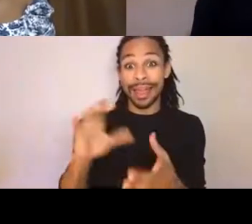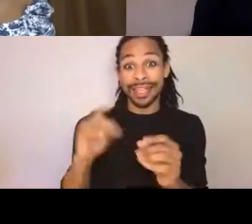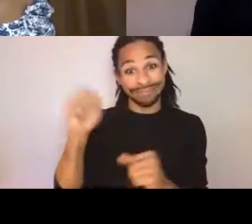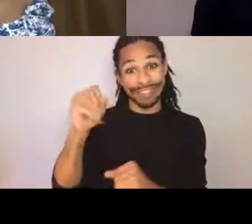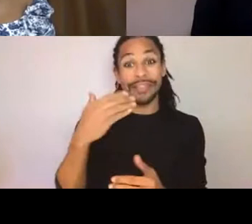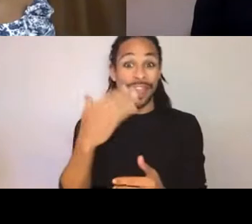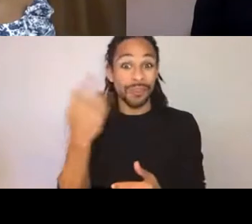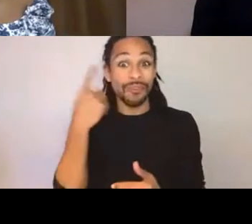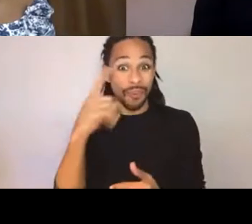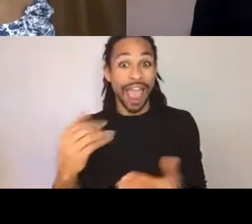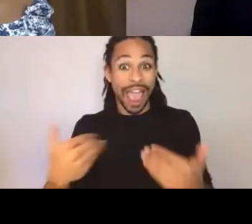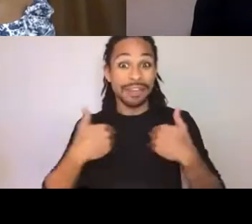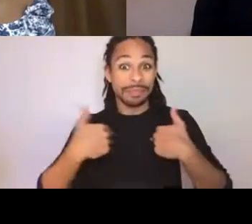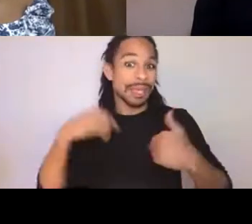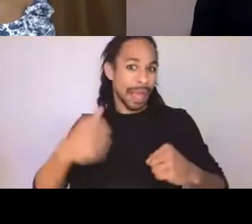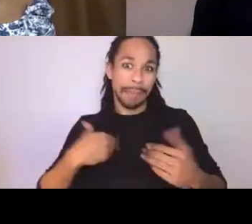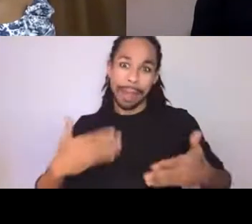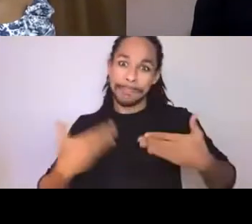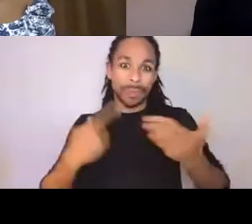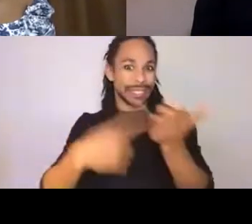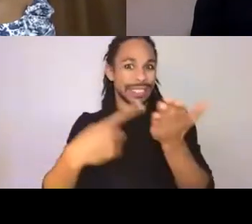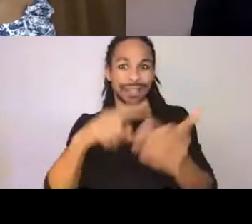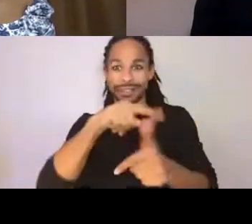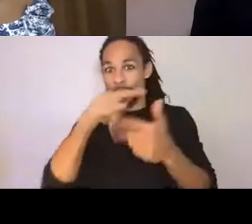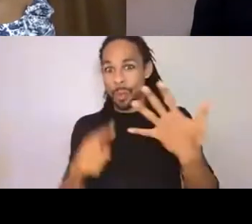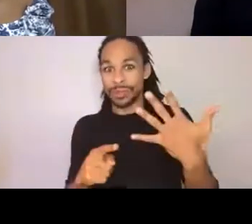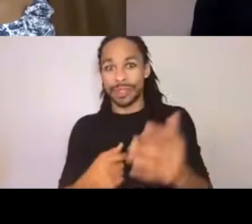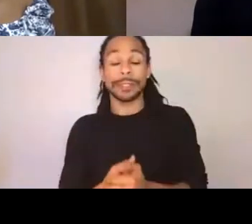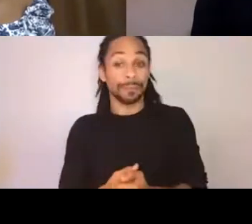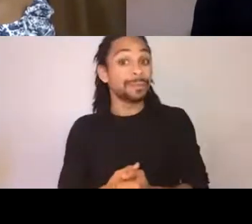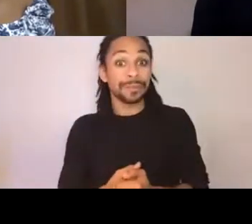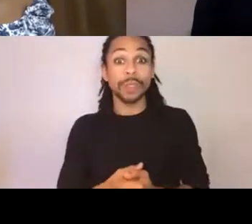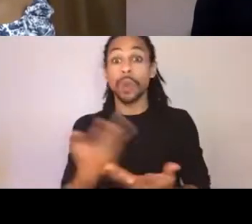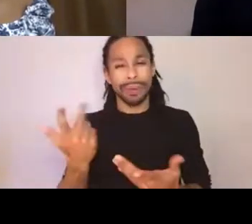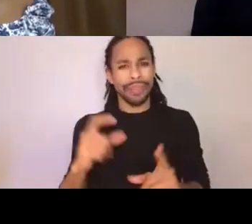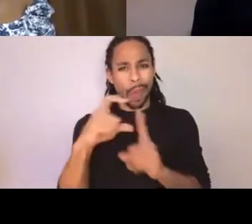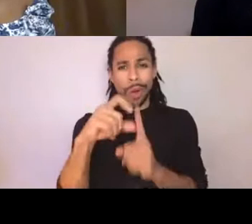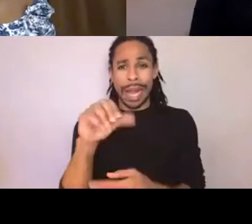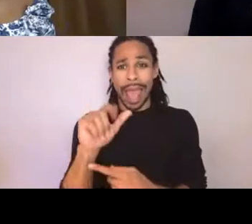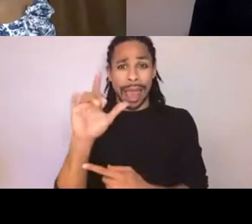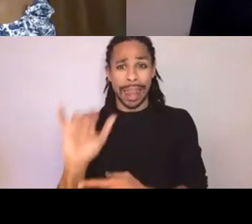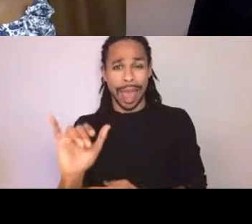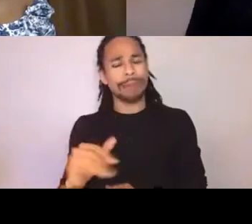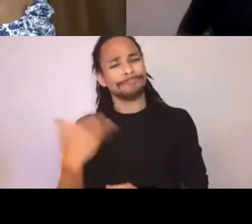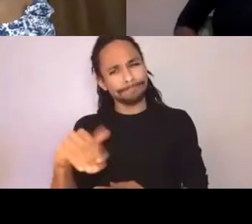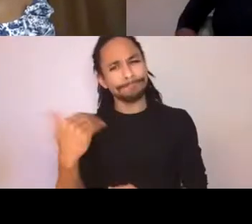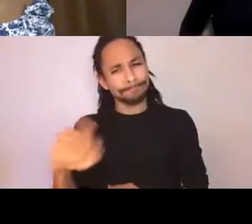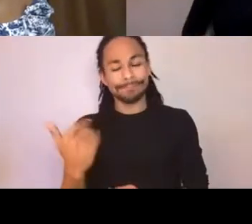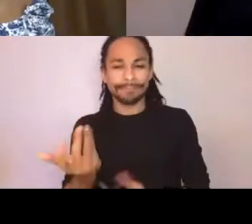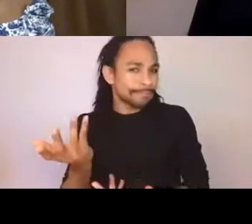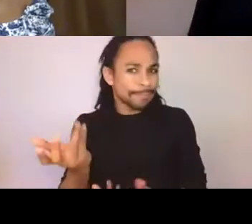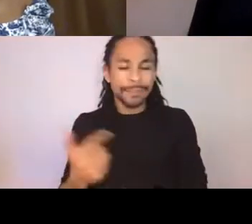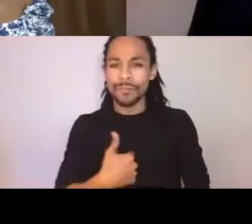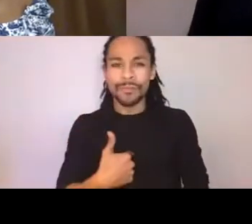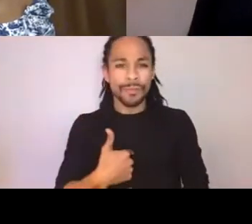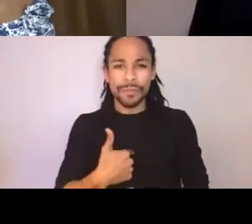Yeah, so I think that we should, I mean, the word ally, I find it that